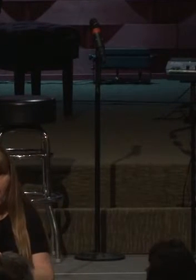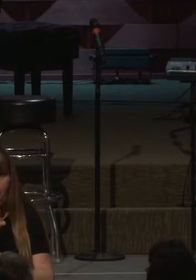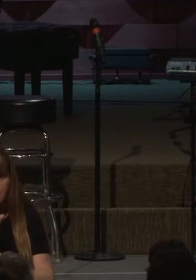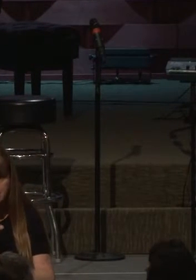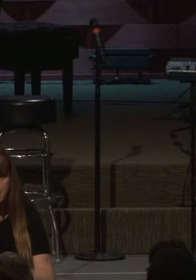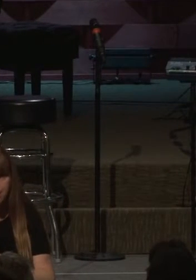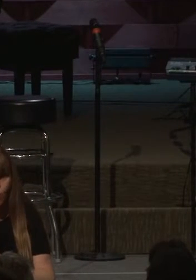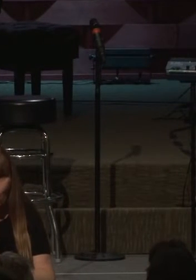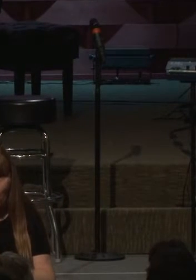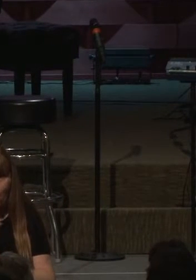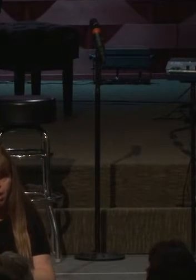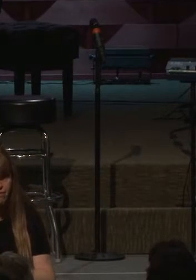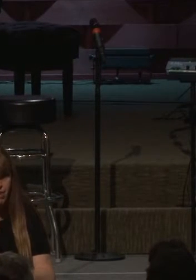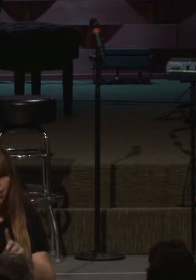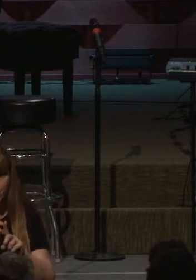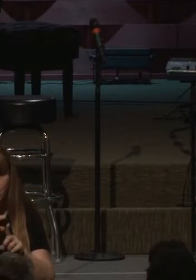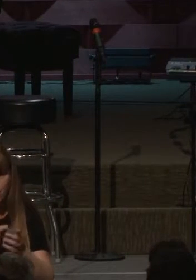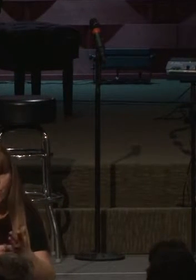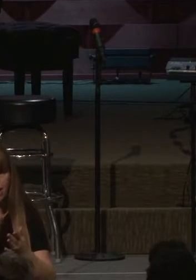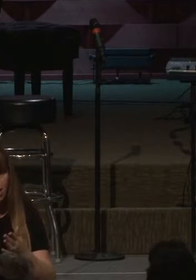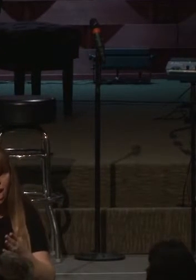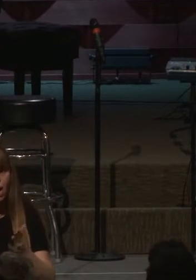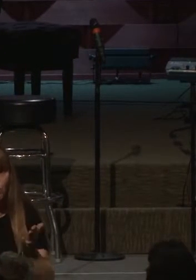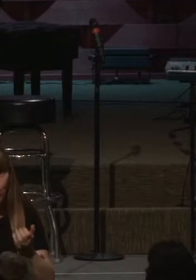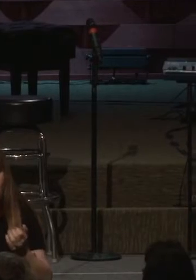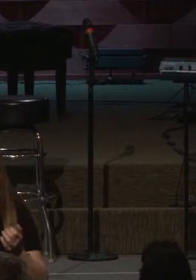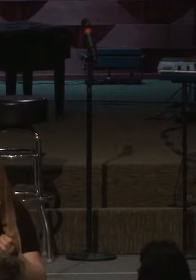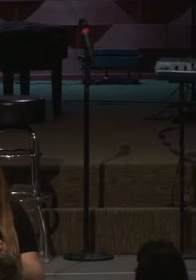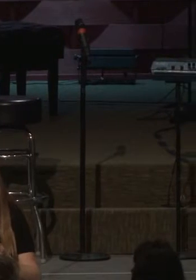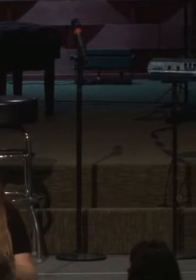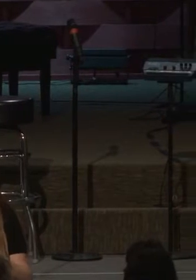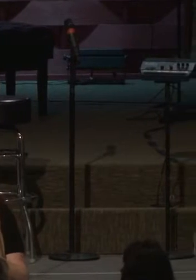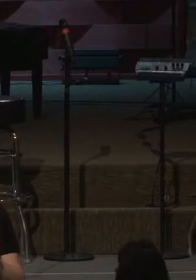you. You're not in a good spot.